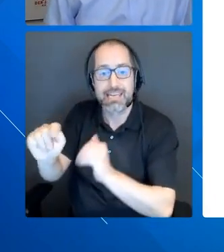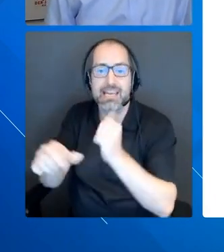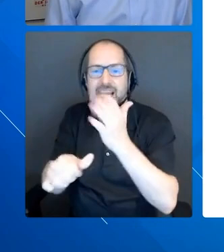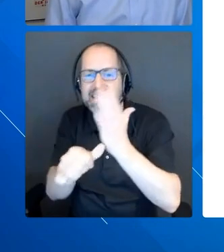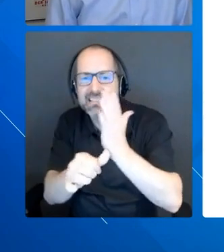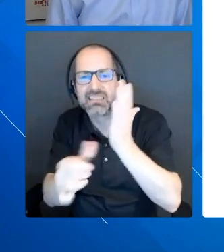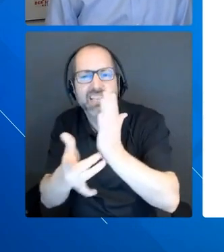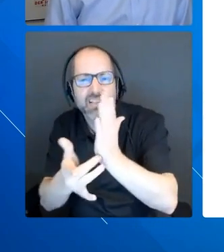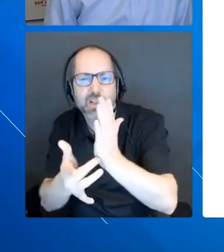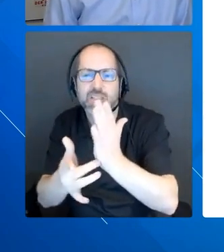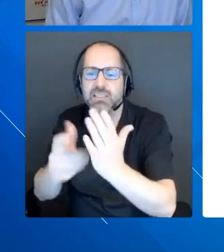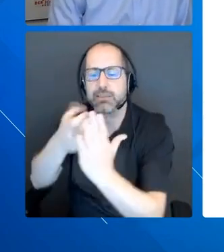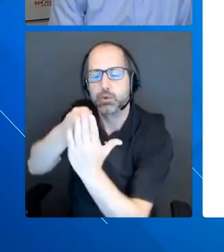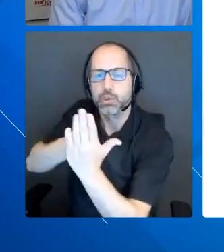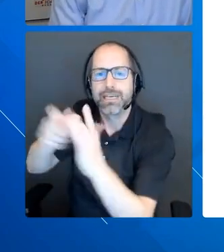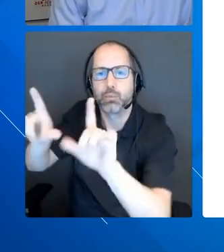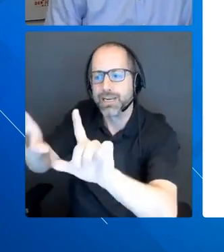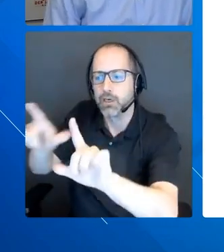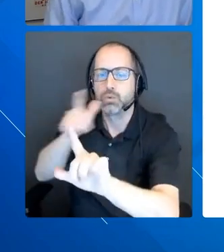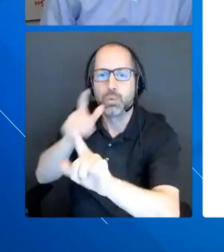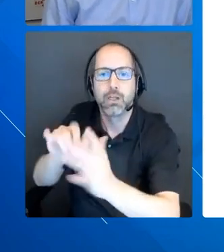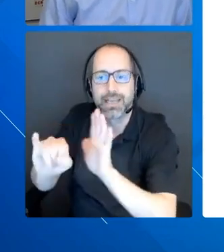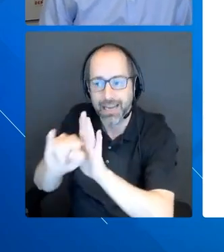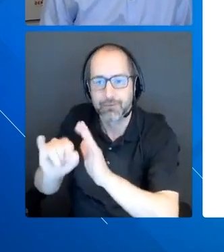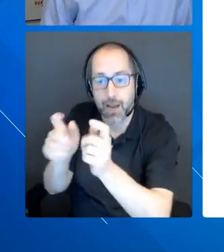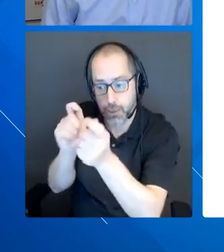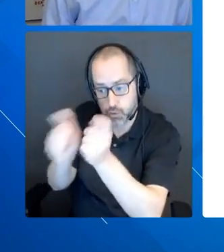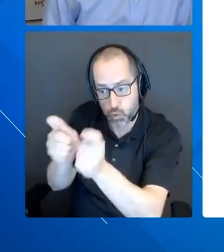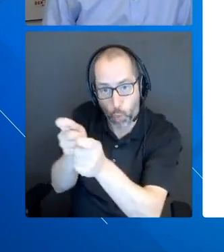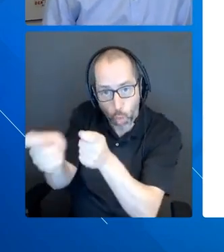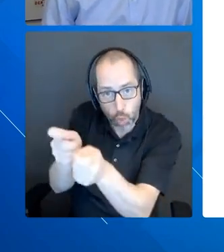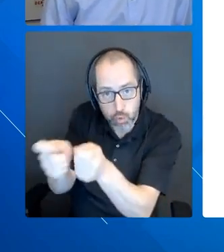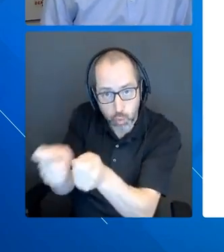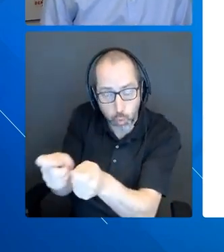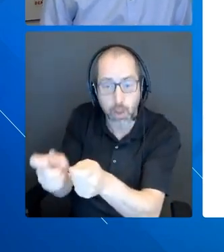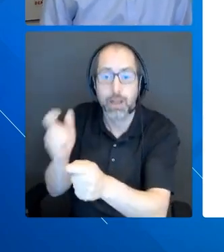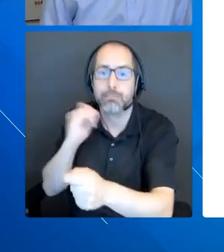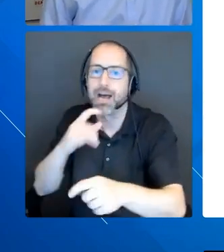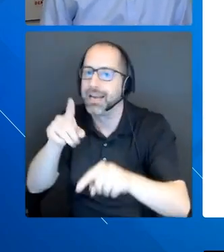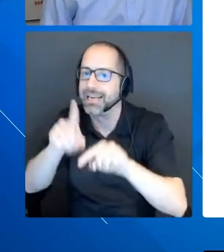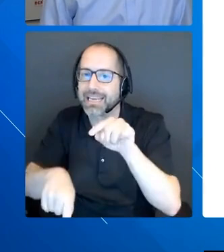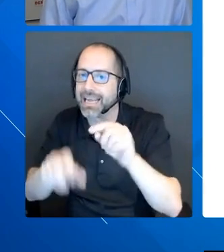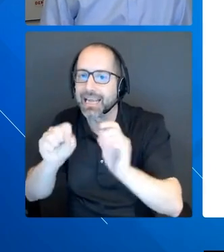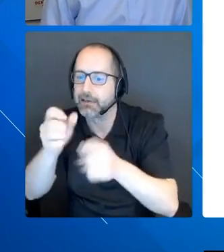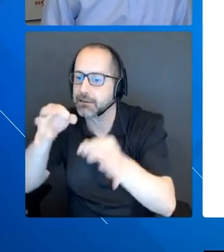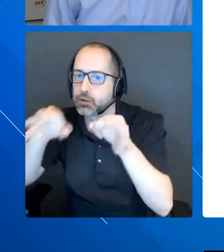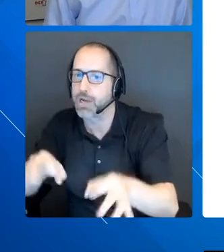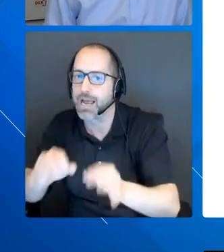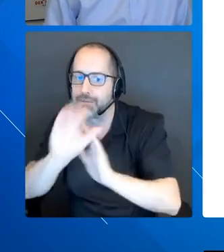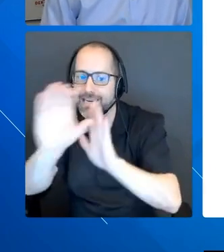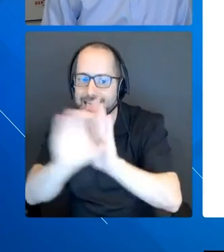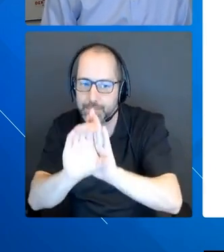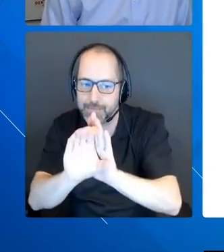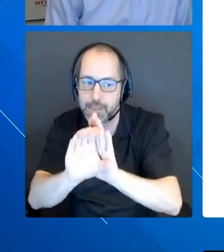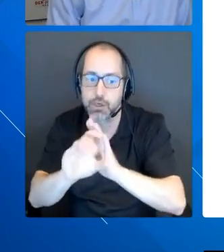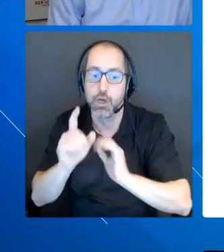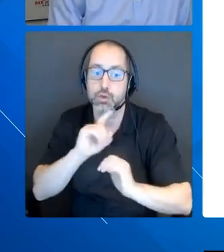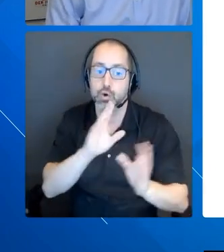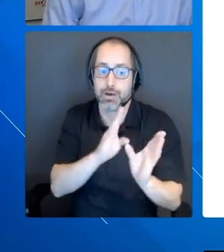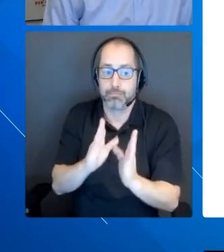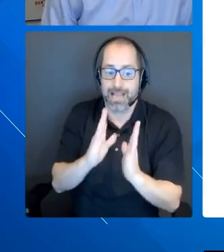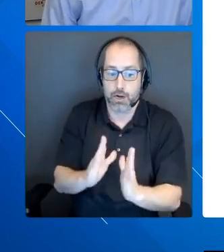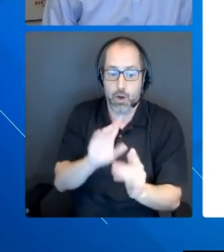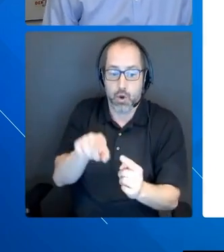displays, it identifies controls, but it cannot interpret images. So planners, when you add image to a